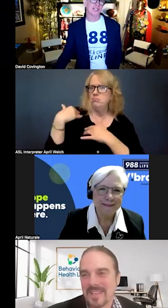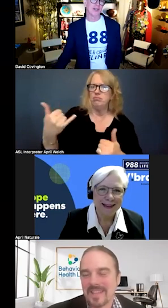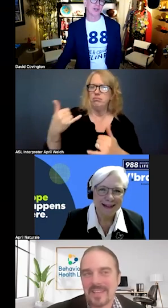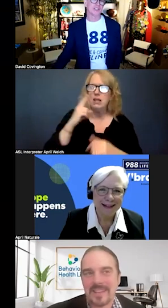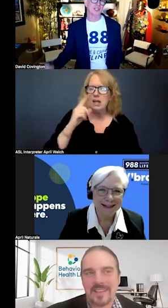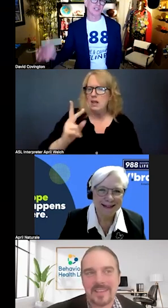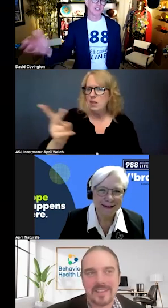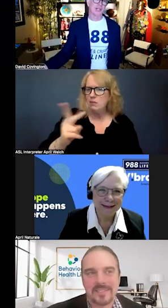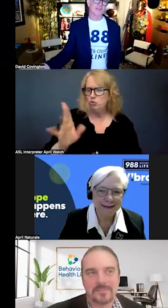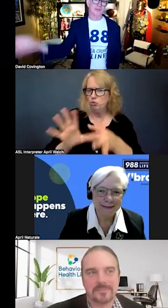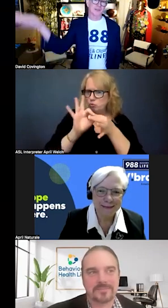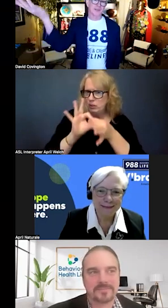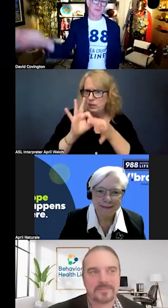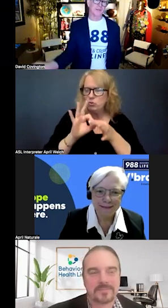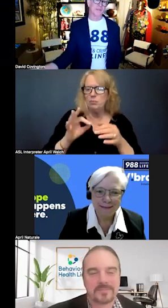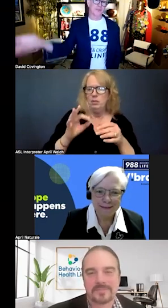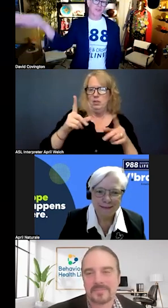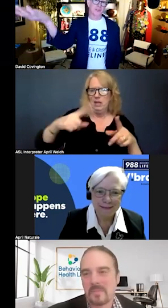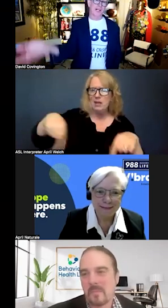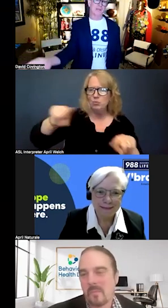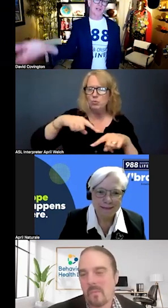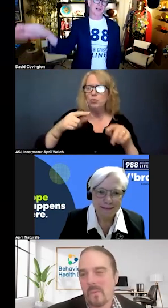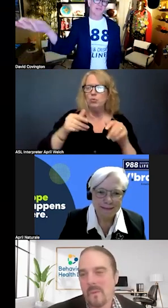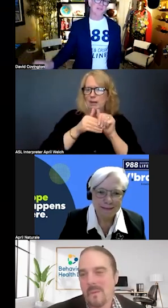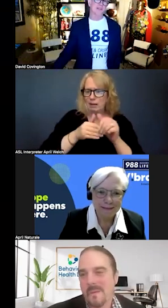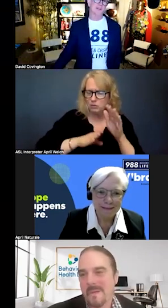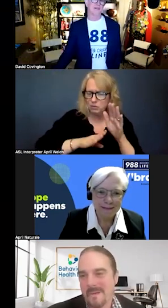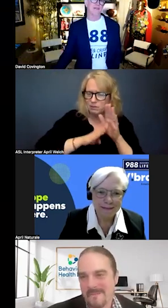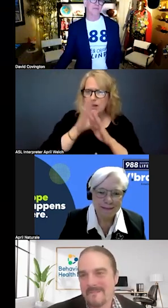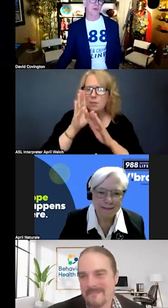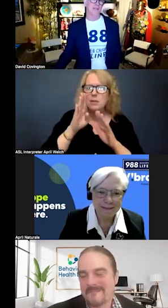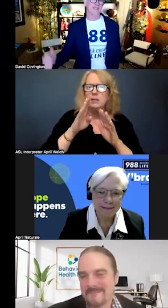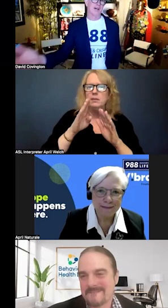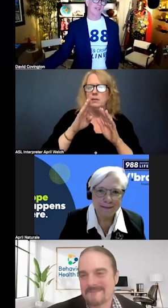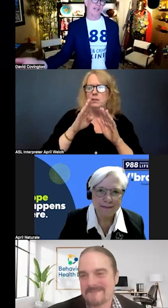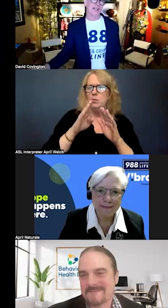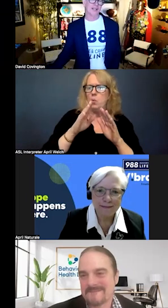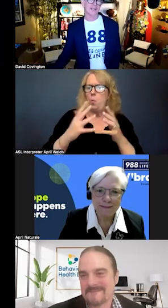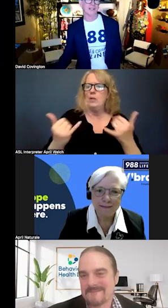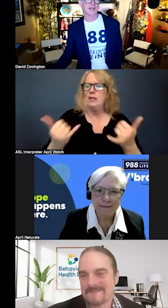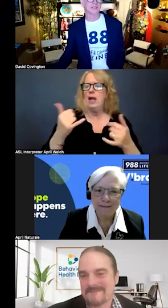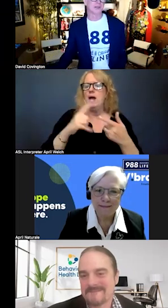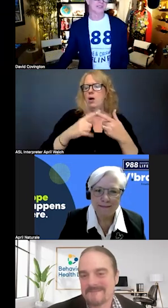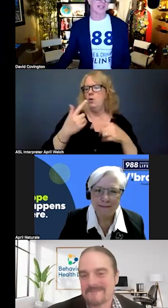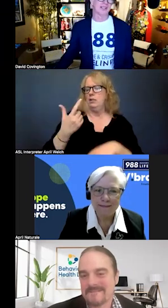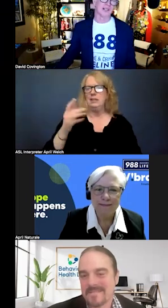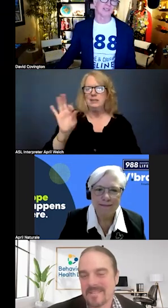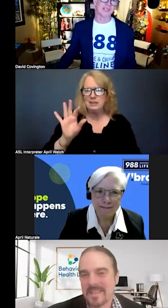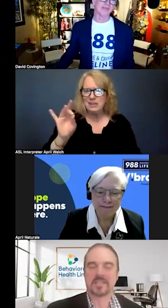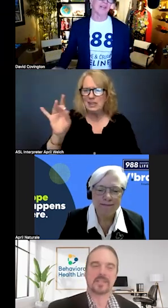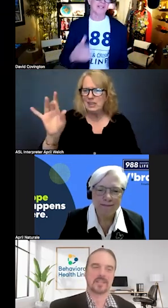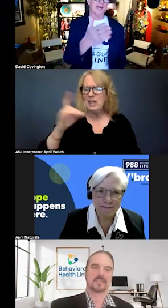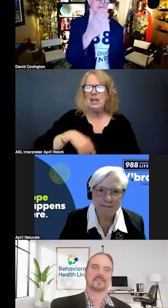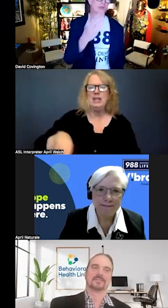worked together as you led the development of what is now the 988 Suicide and